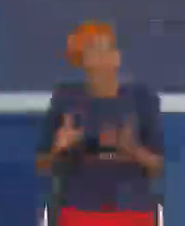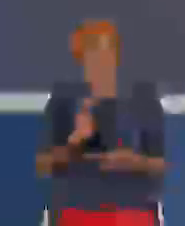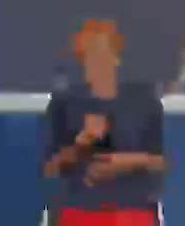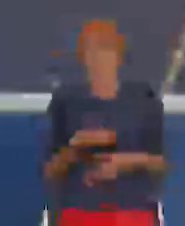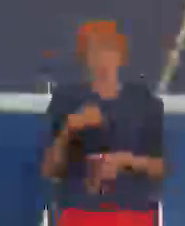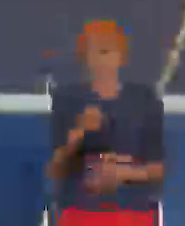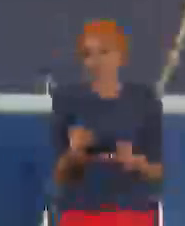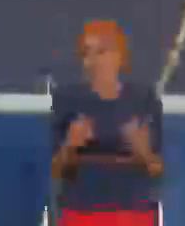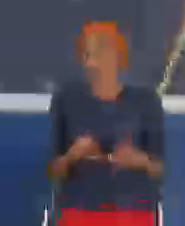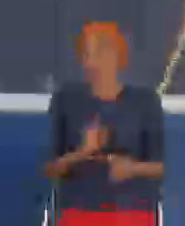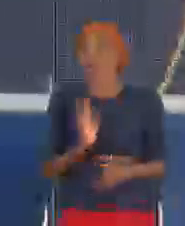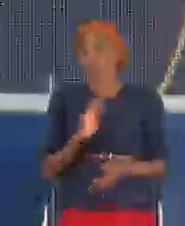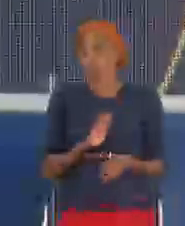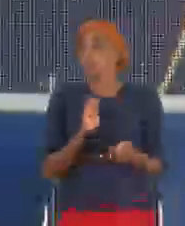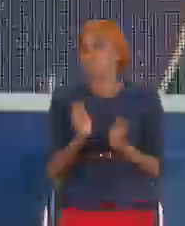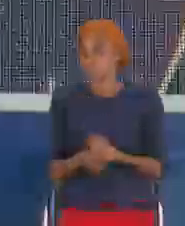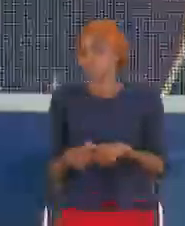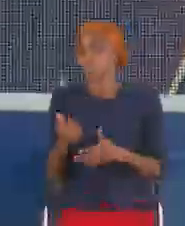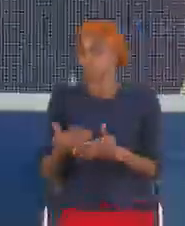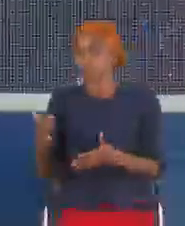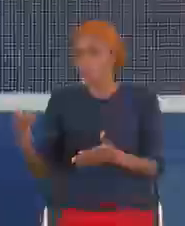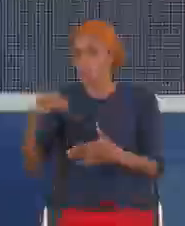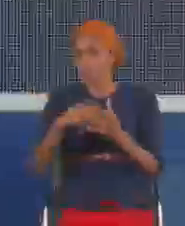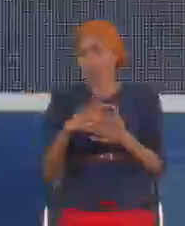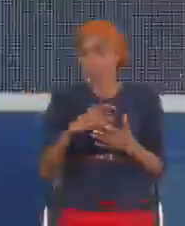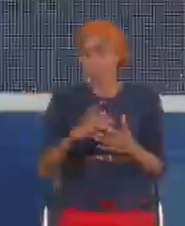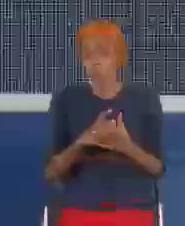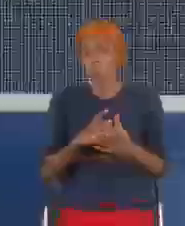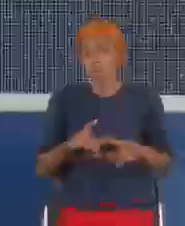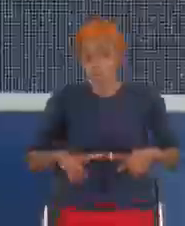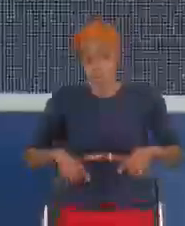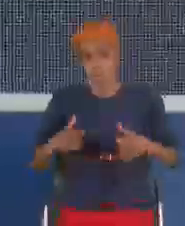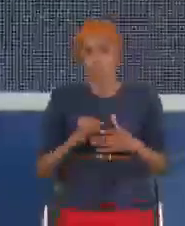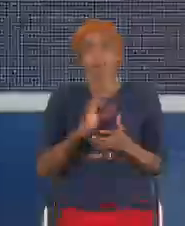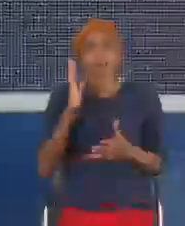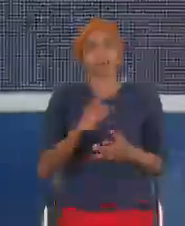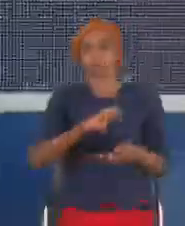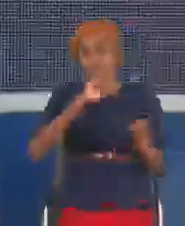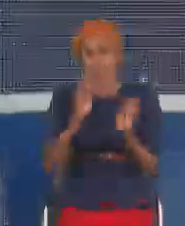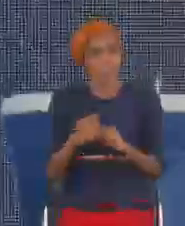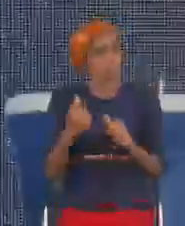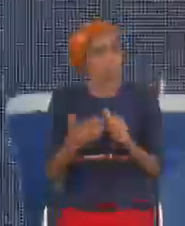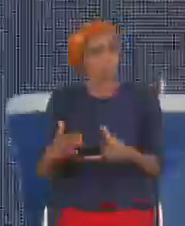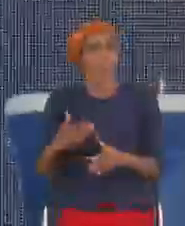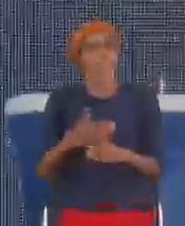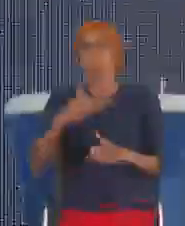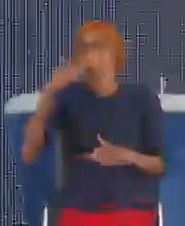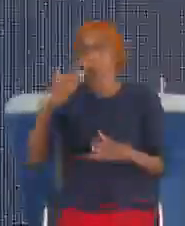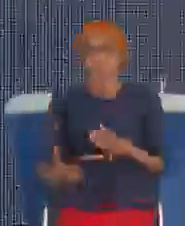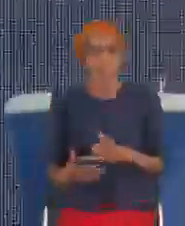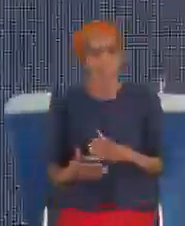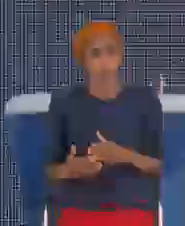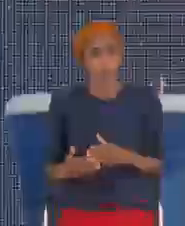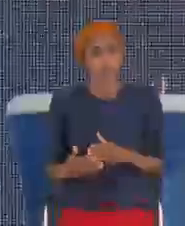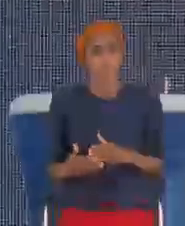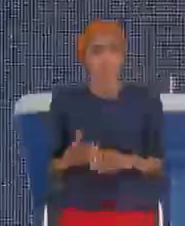will change everything in your personality. He'll change everything through and through, within